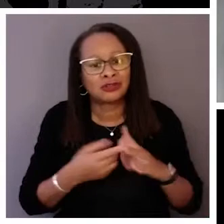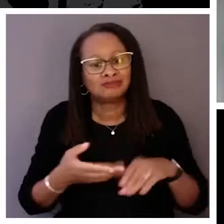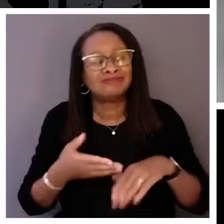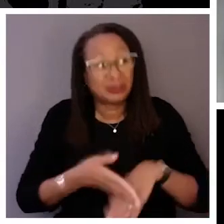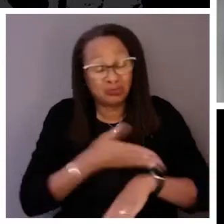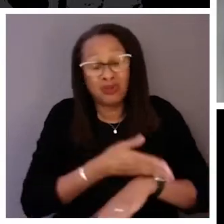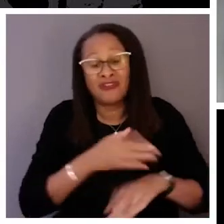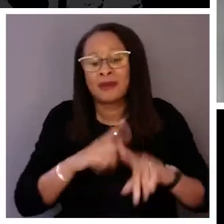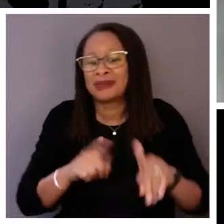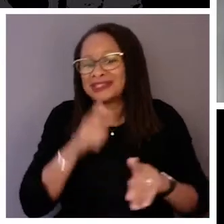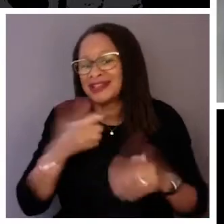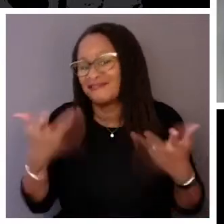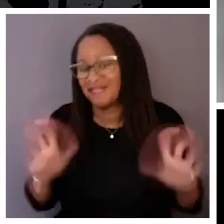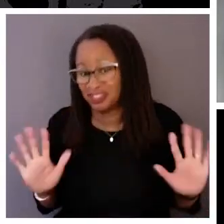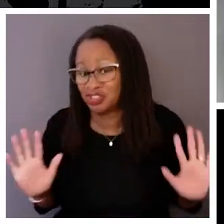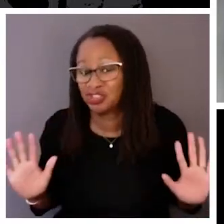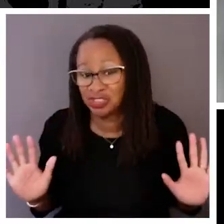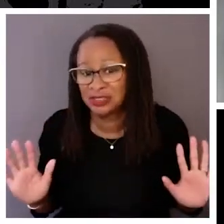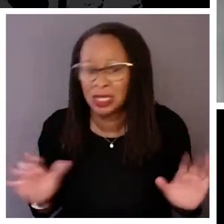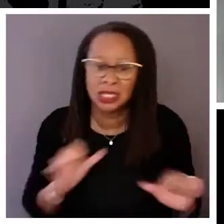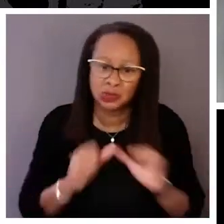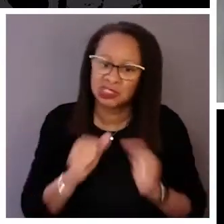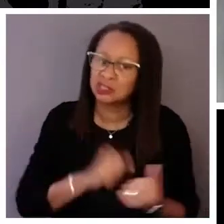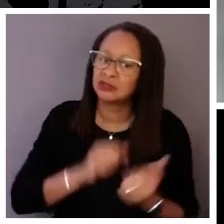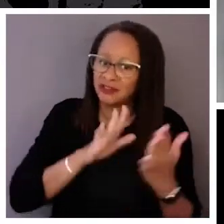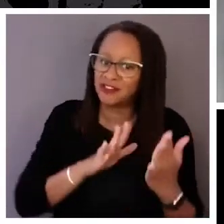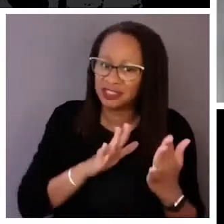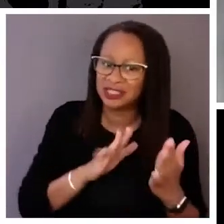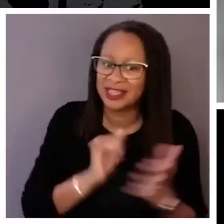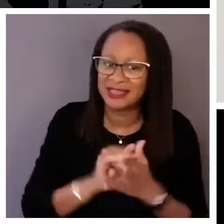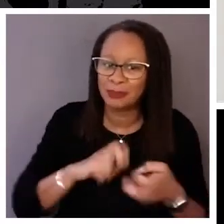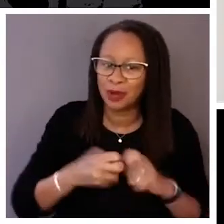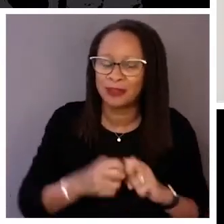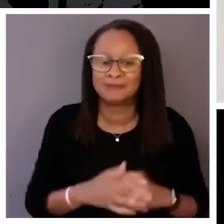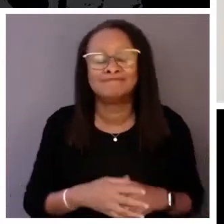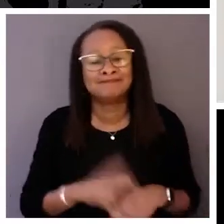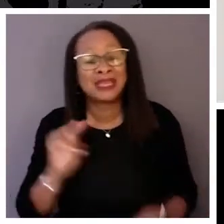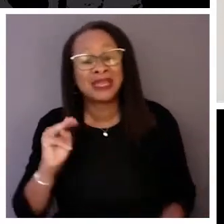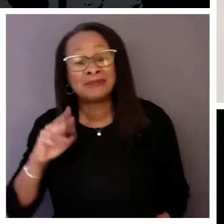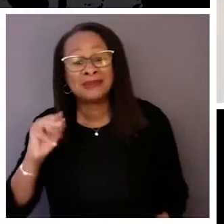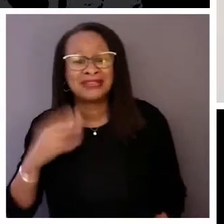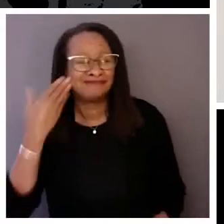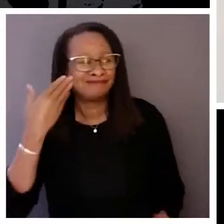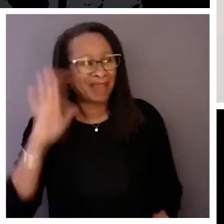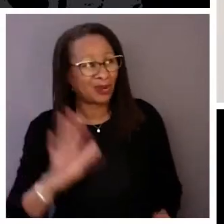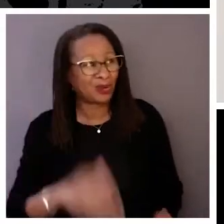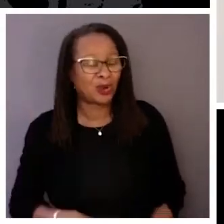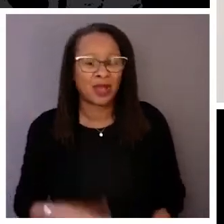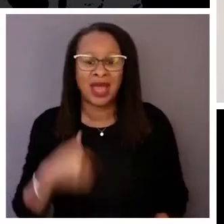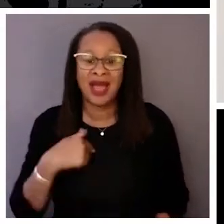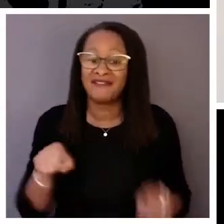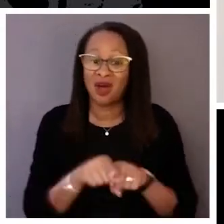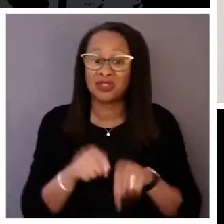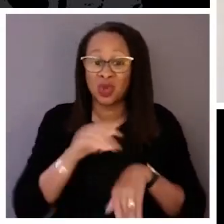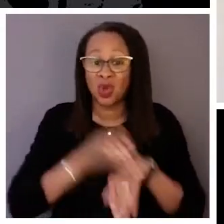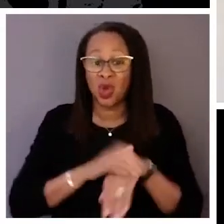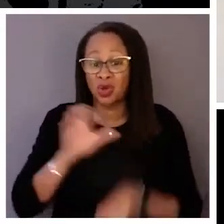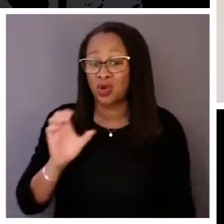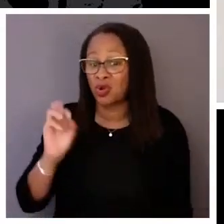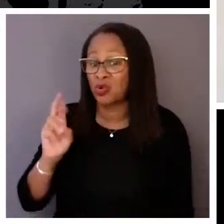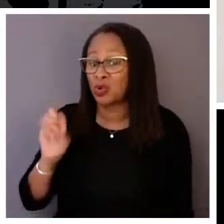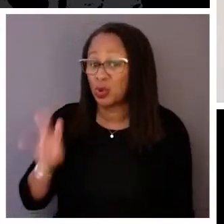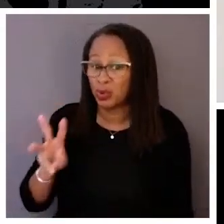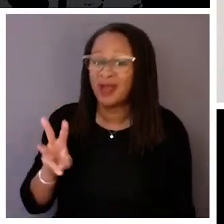lot better, but it's not done. Like we're still facing it. I don't know. I've also been on